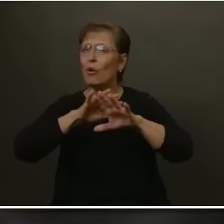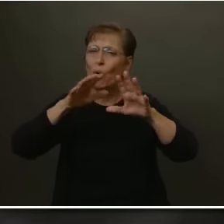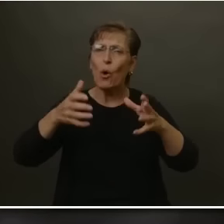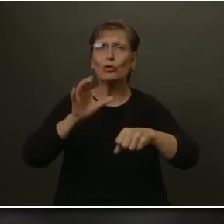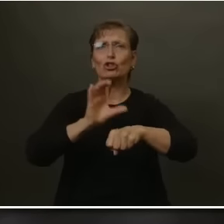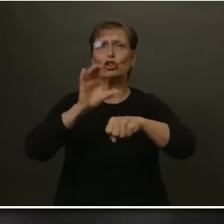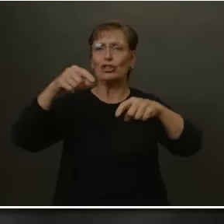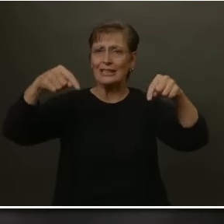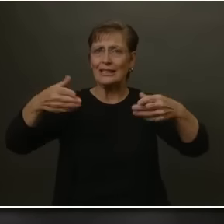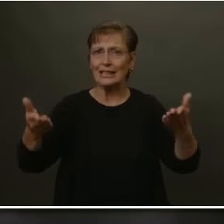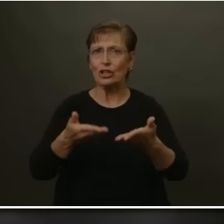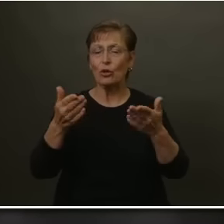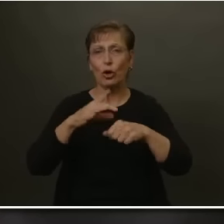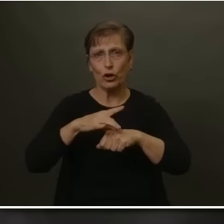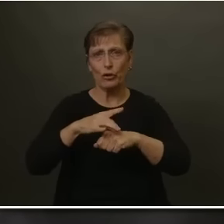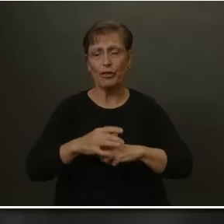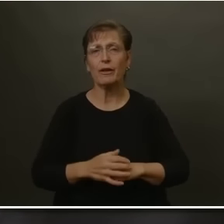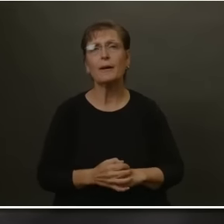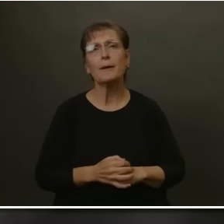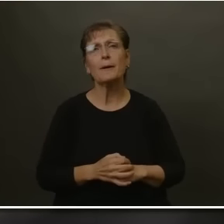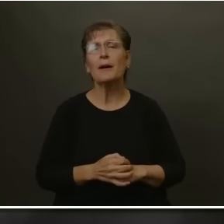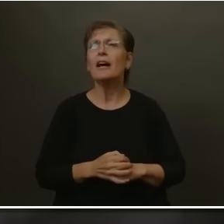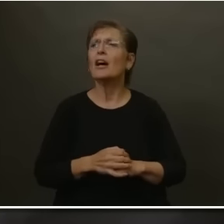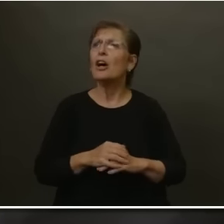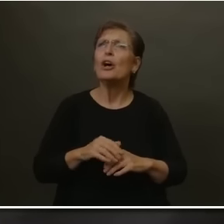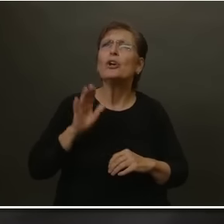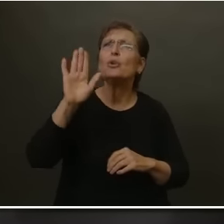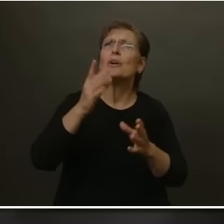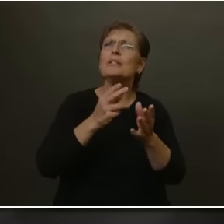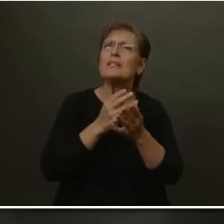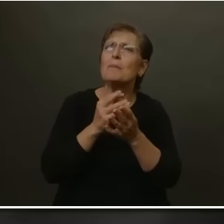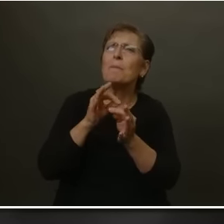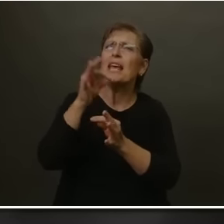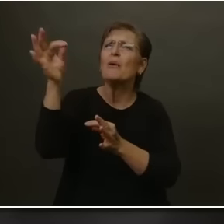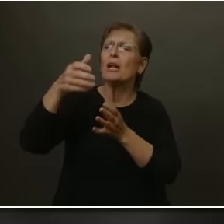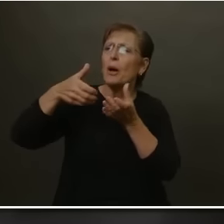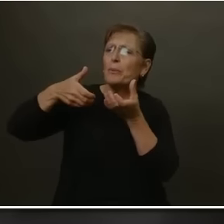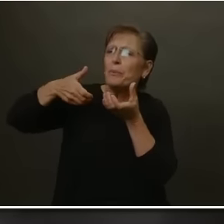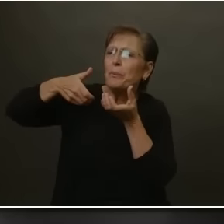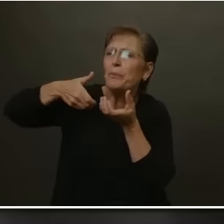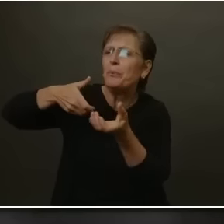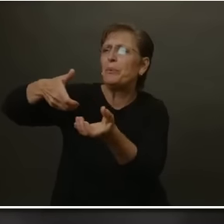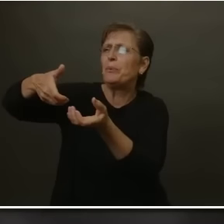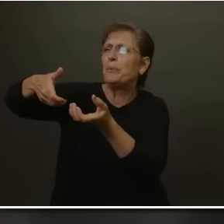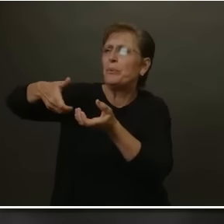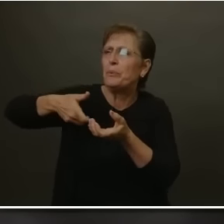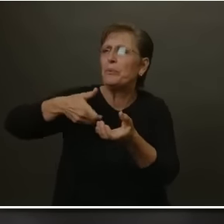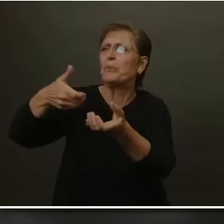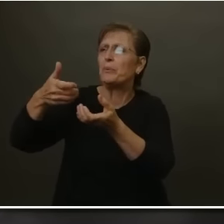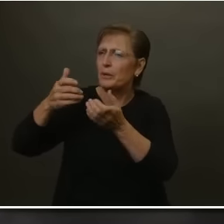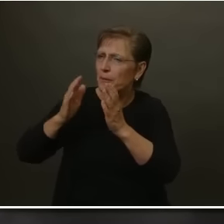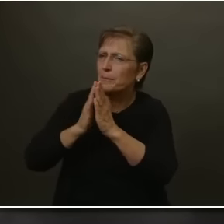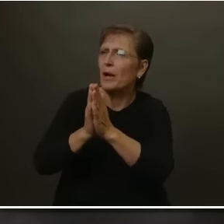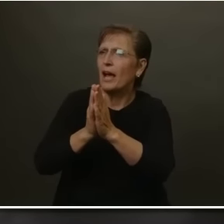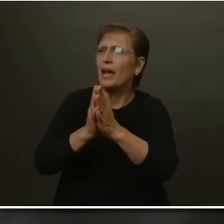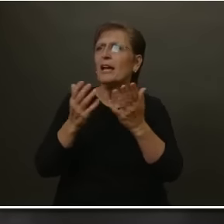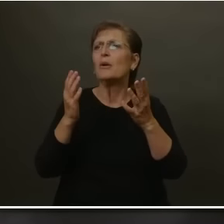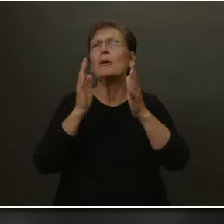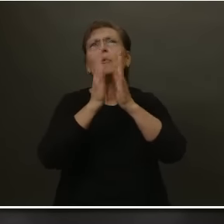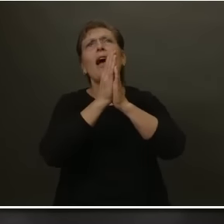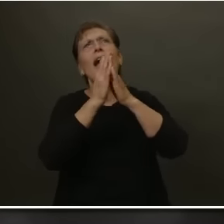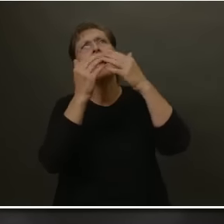church here on earth. Pour out your Spirit upon him, we pray, in the name of the one who